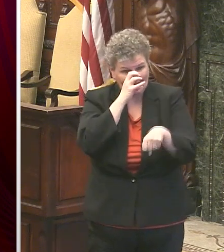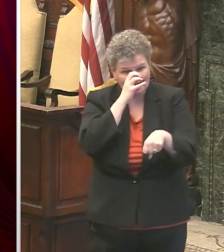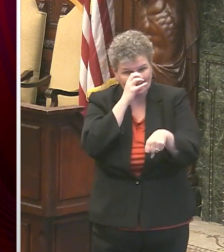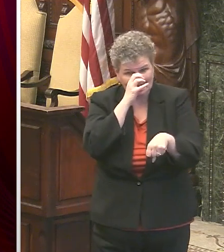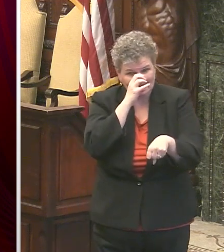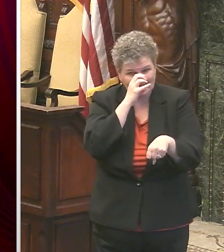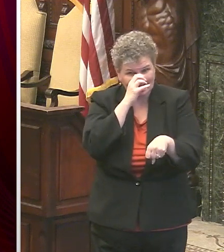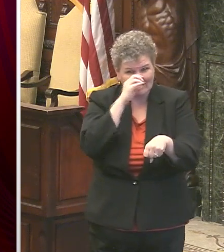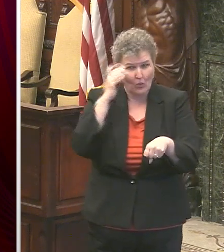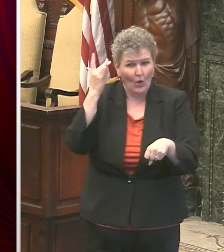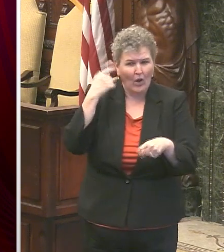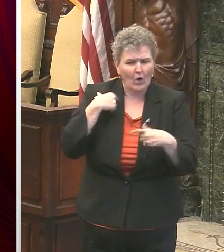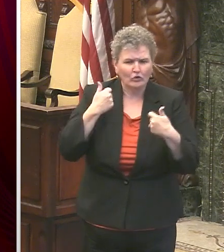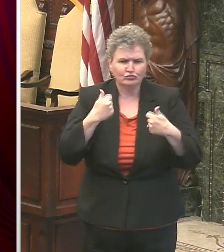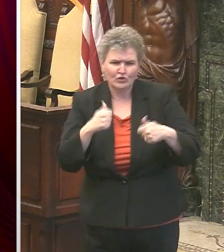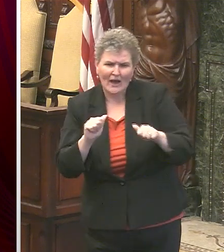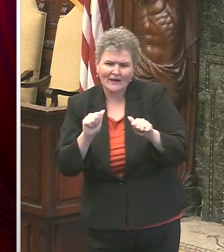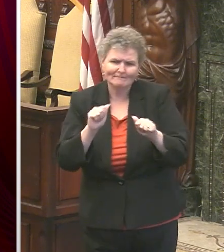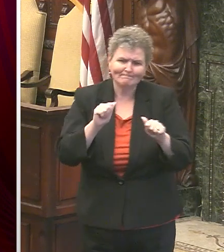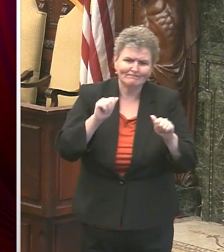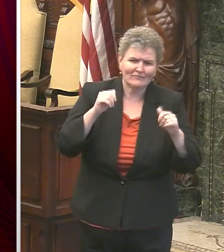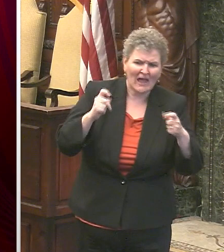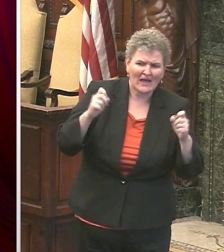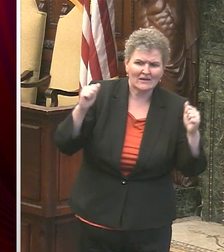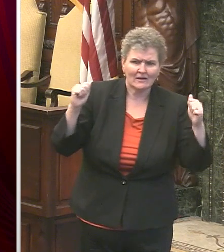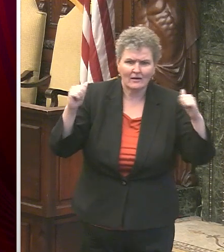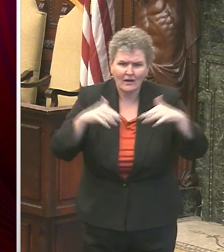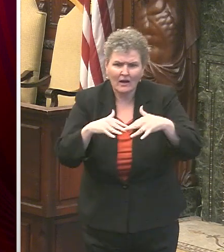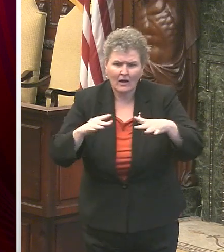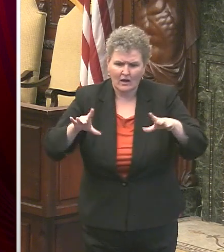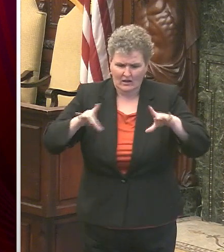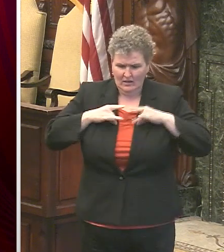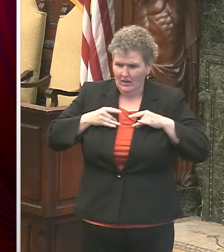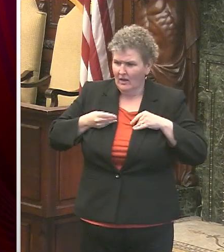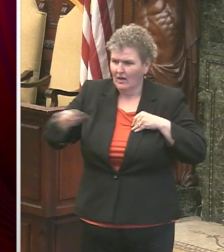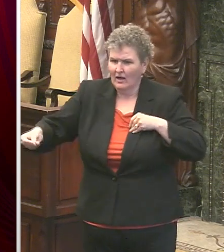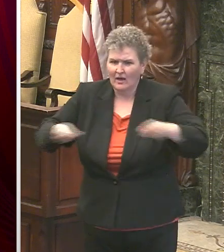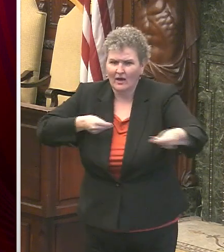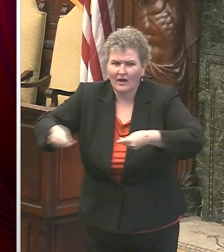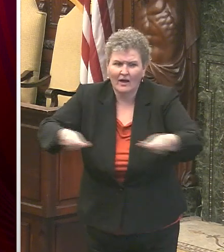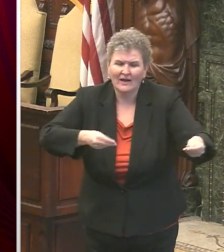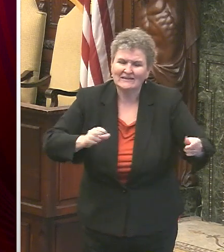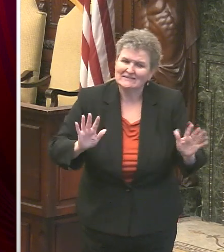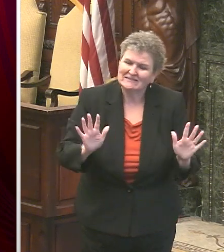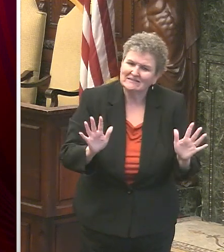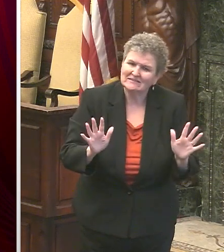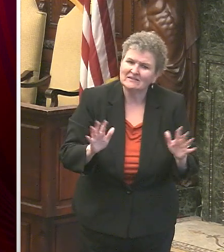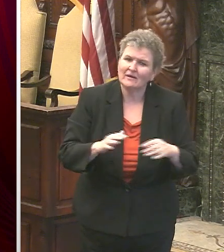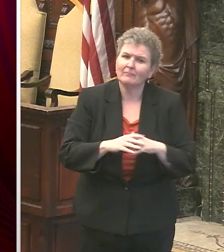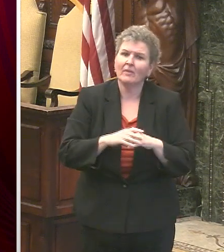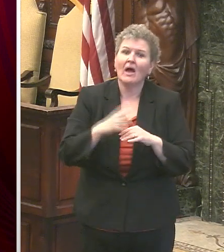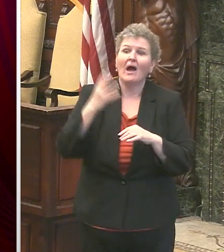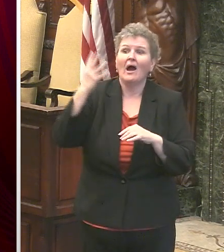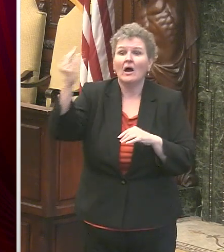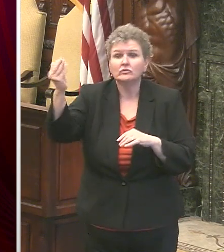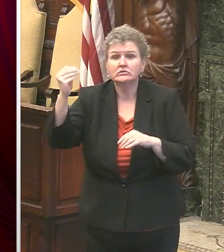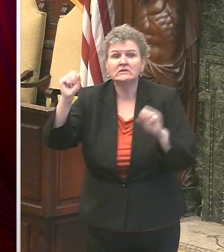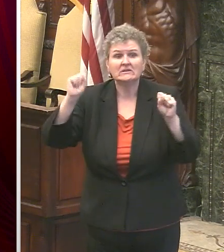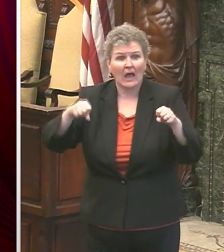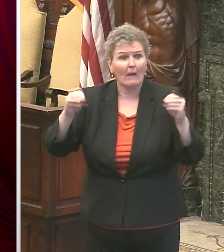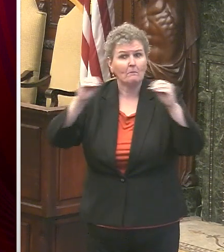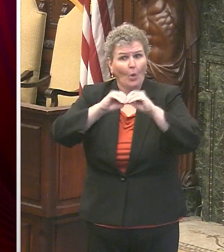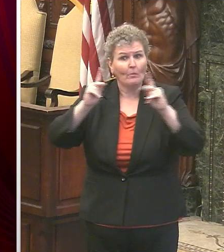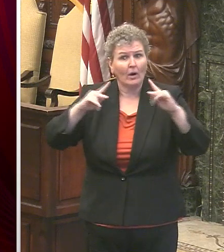small spaces, which we have seen. And that's the rule indoors. Now, outdoors, we would allow more people because the risk of COVID